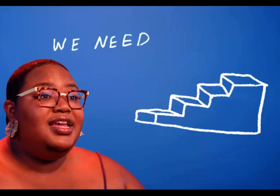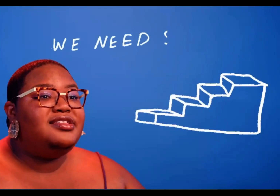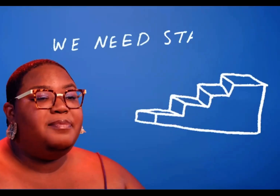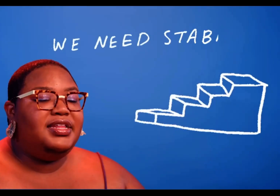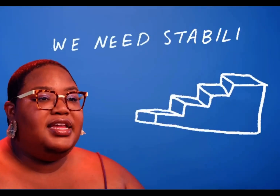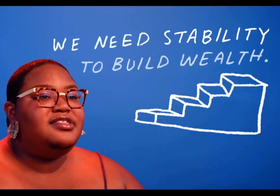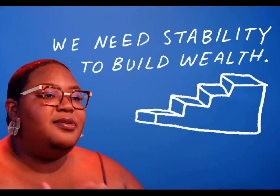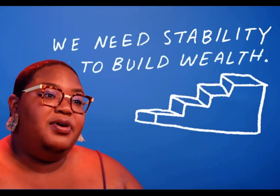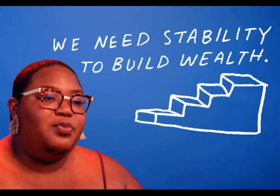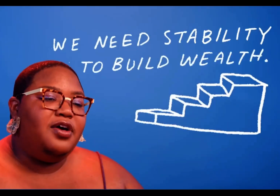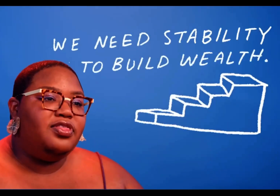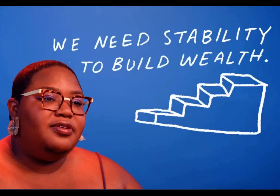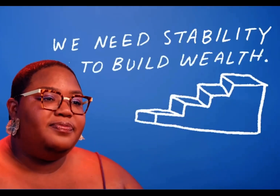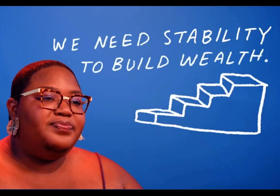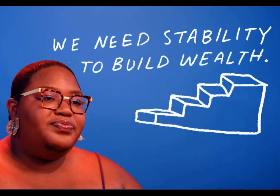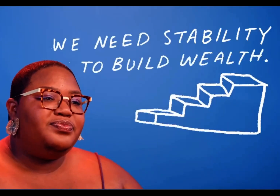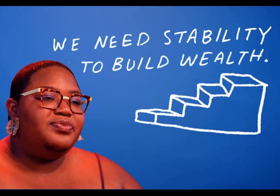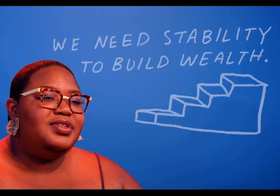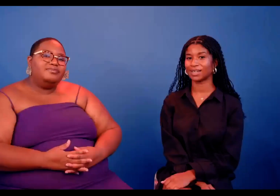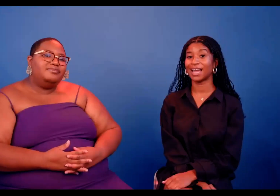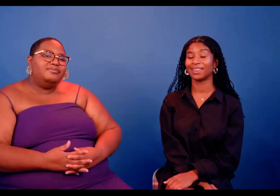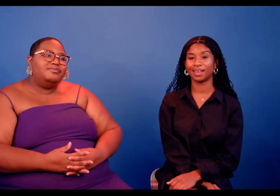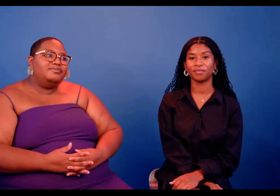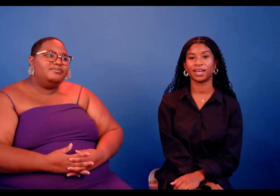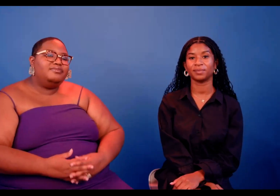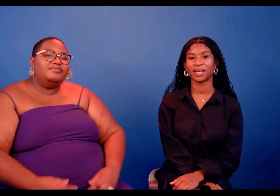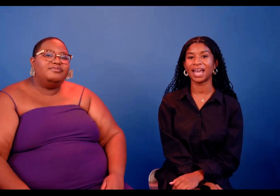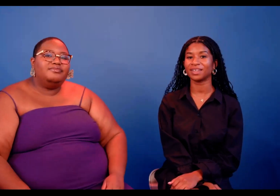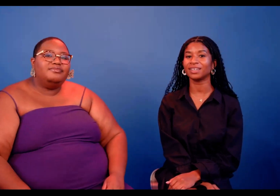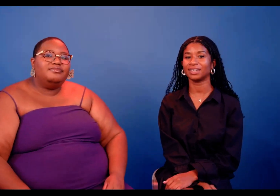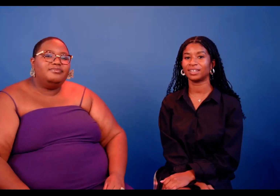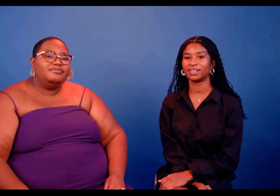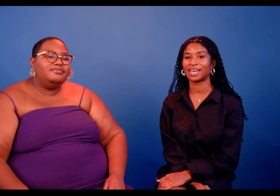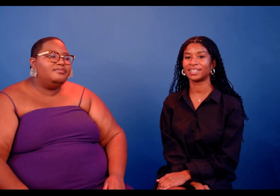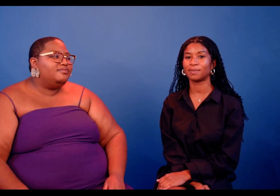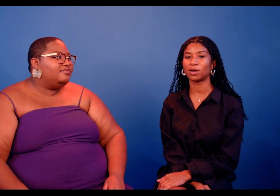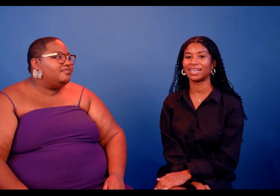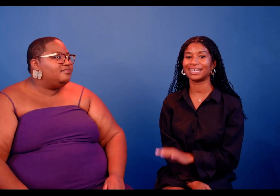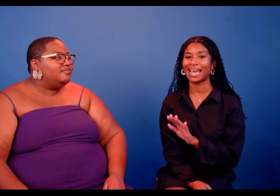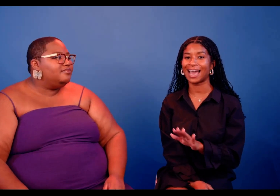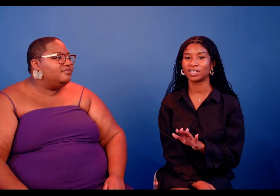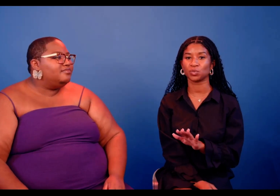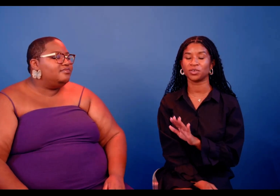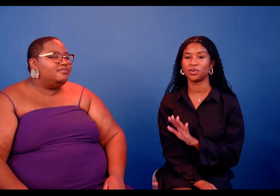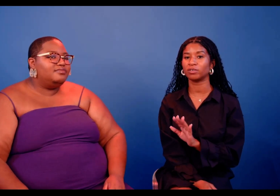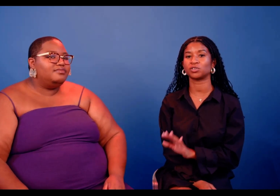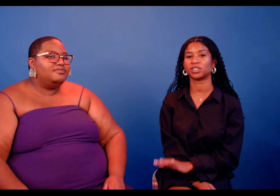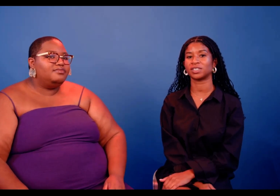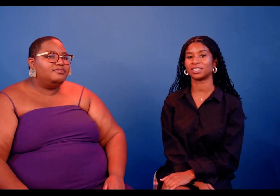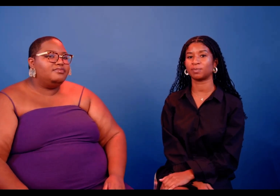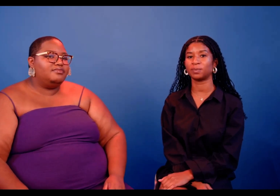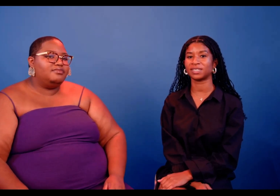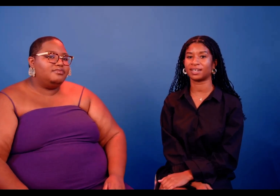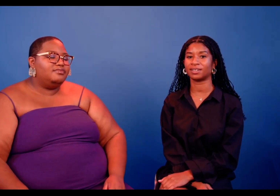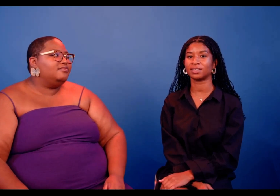We need stability to build wealth. I love that. I think the key here is that it's about getting cash with no restrictions